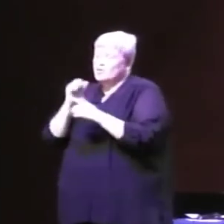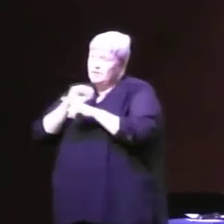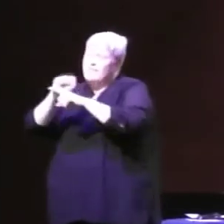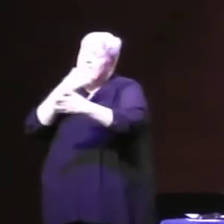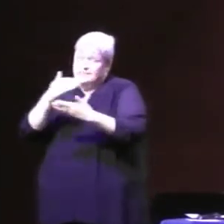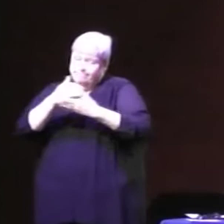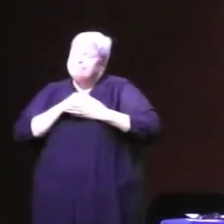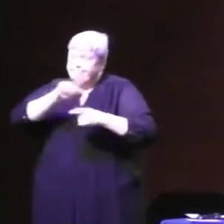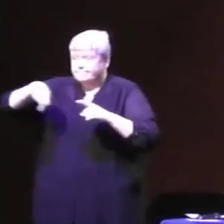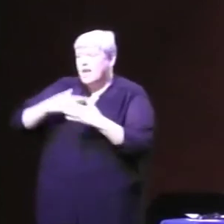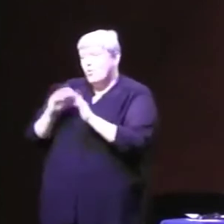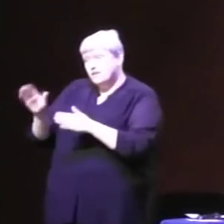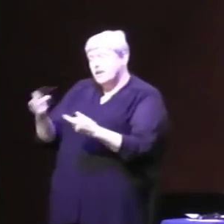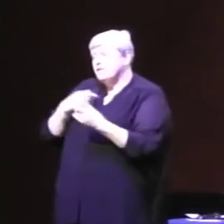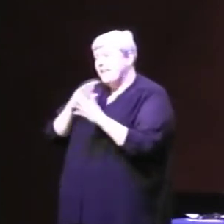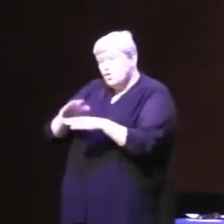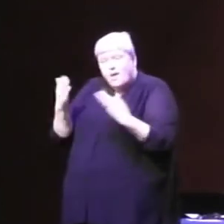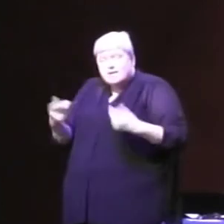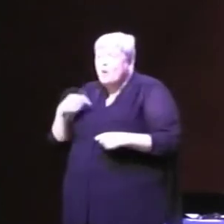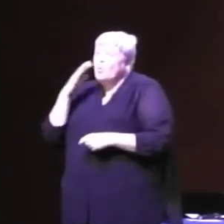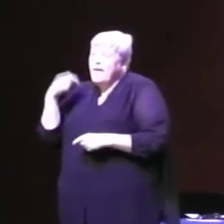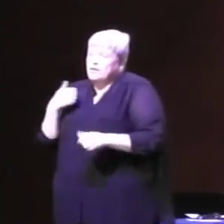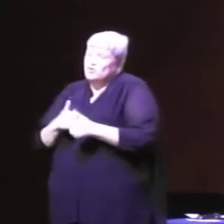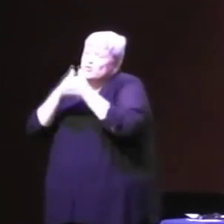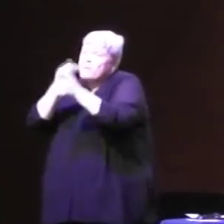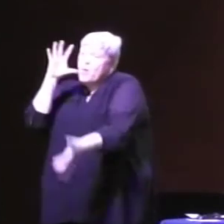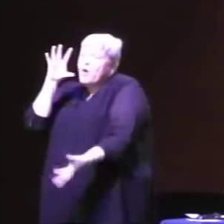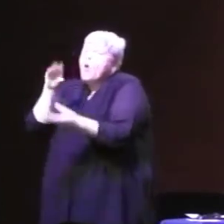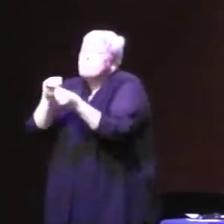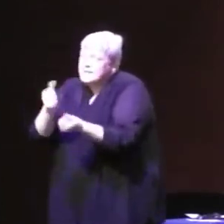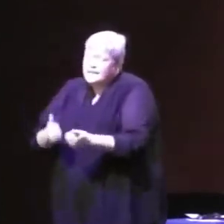our services. If not now, conference, when? Support the composite.